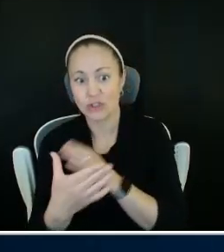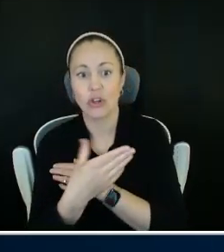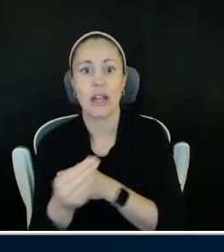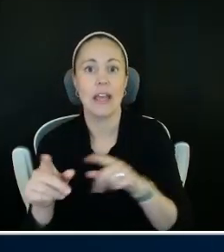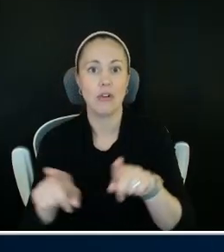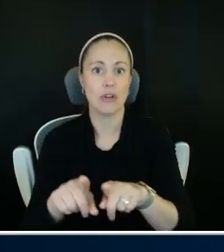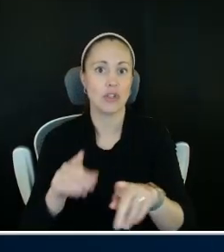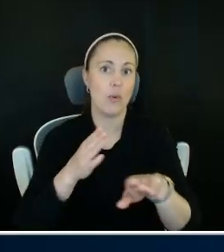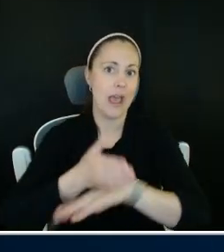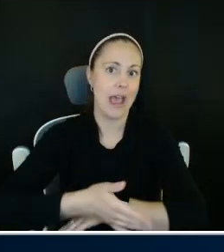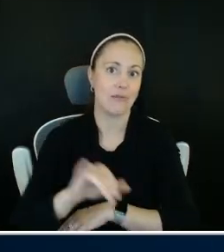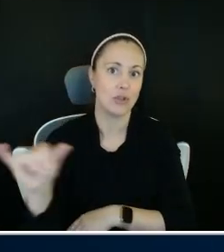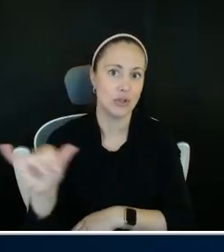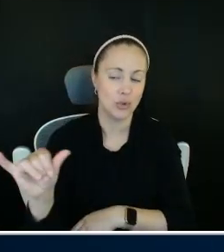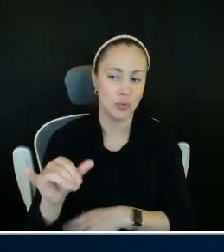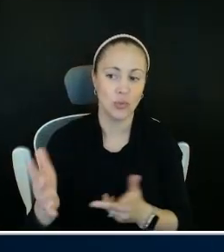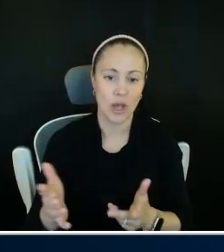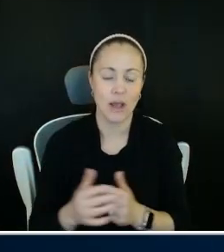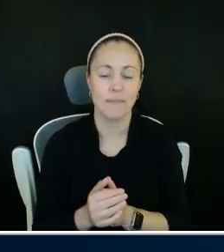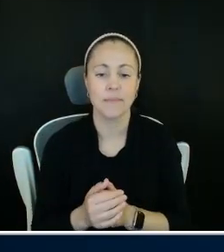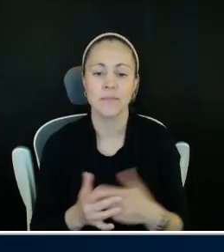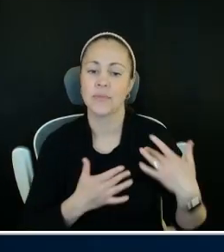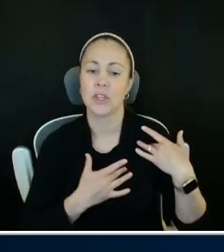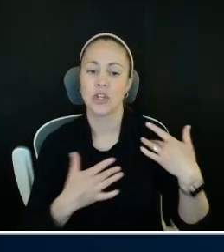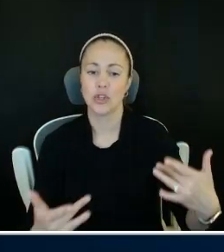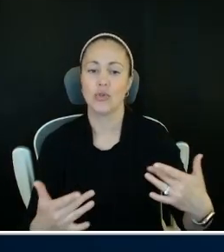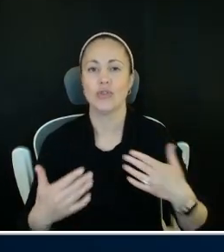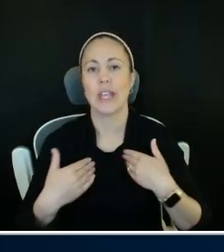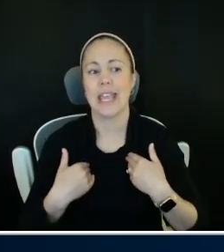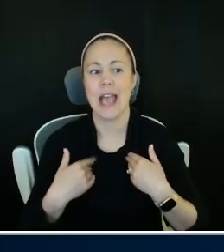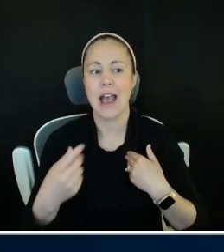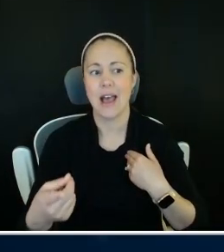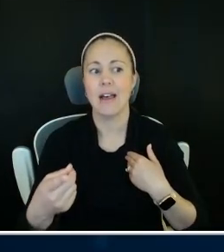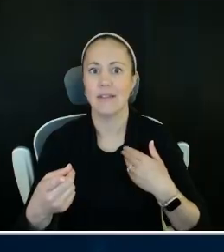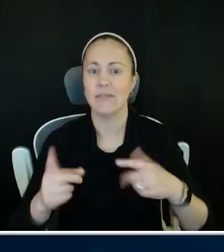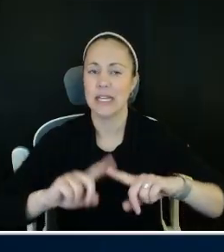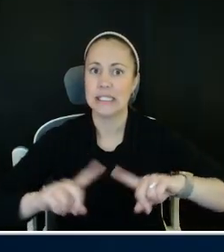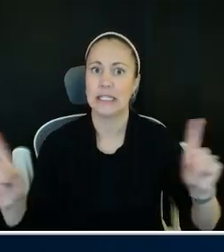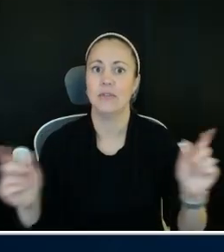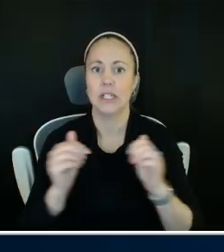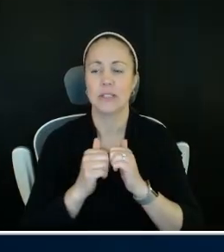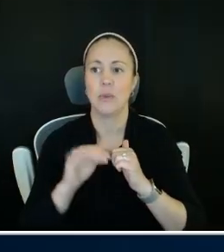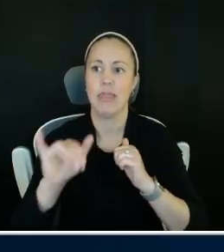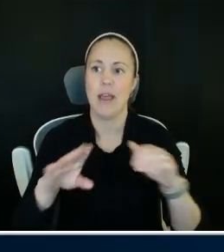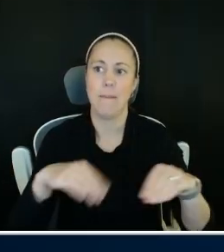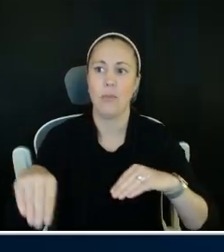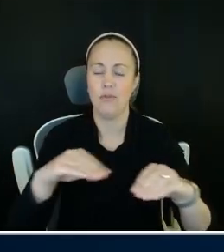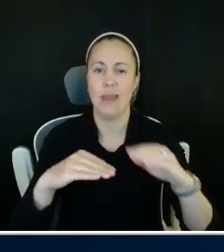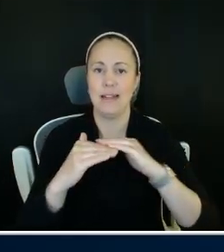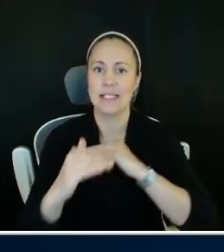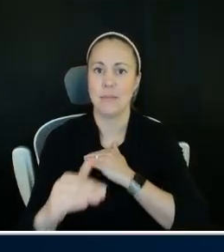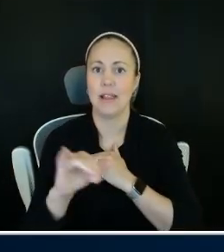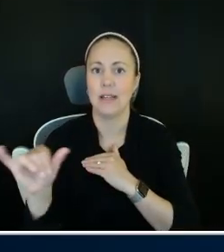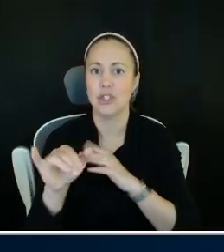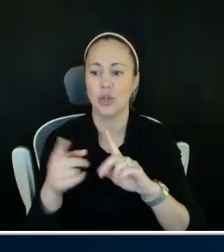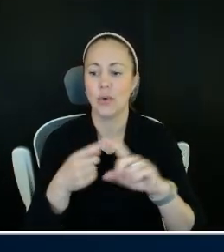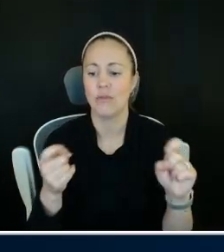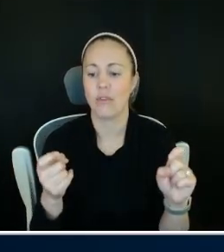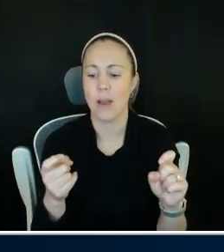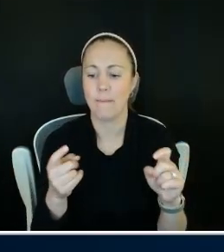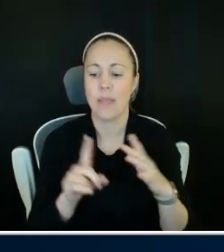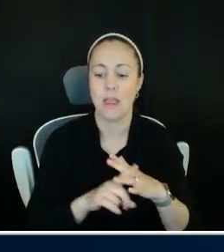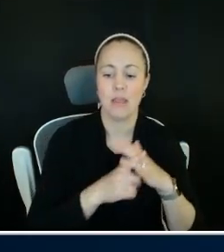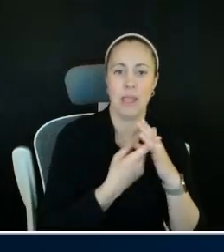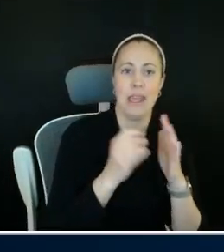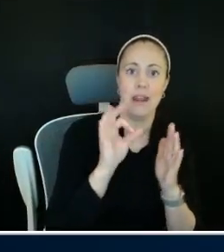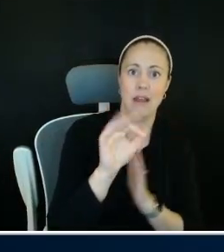do the procedure. And usually there's a marked difference in stability from the beginning of the